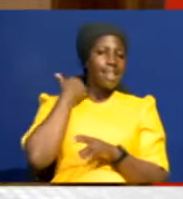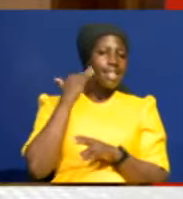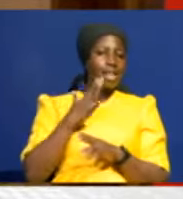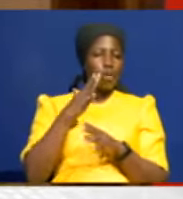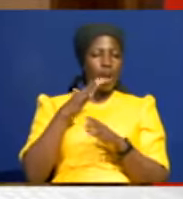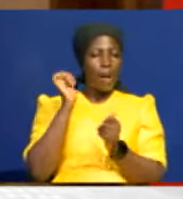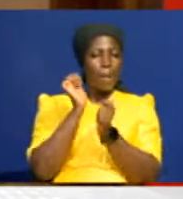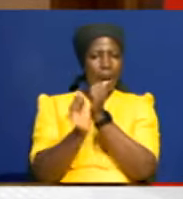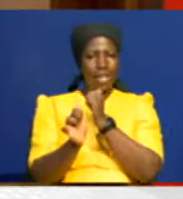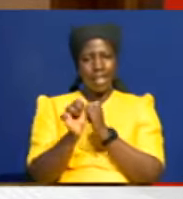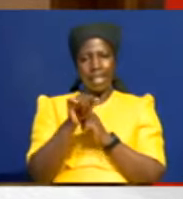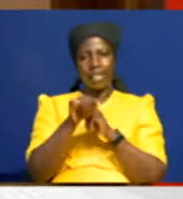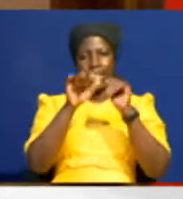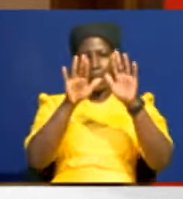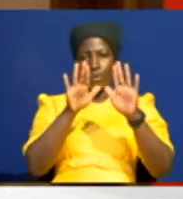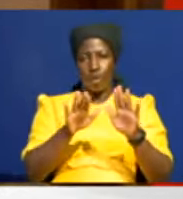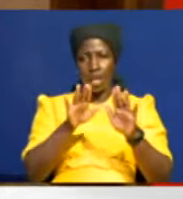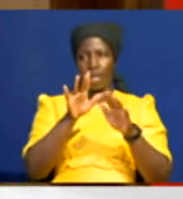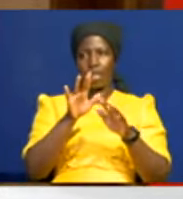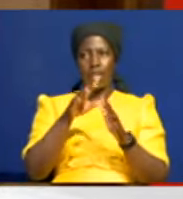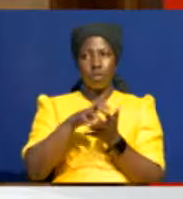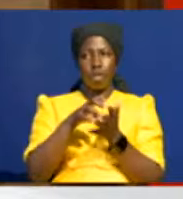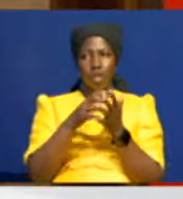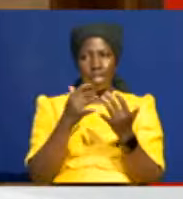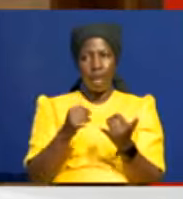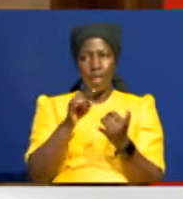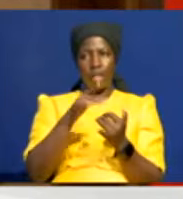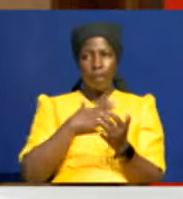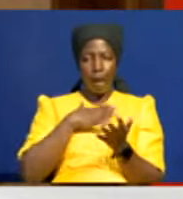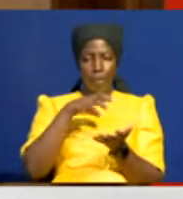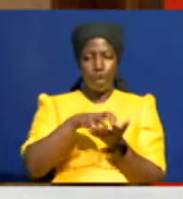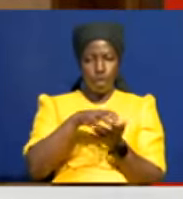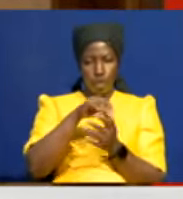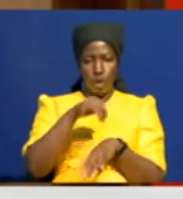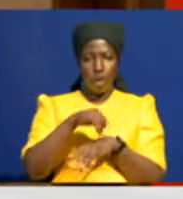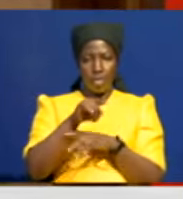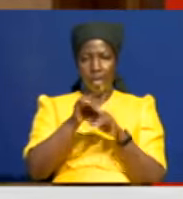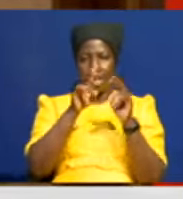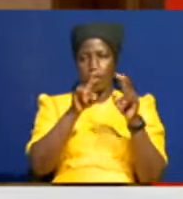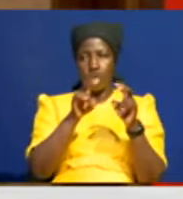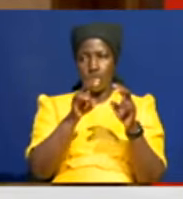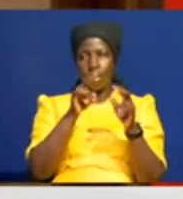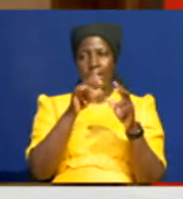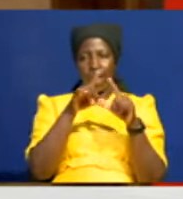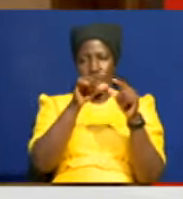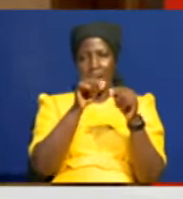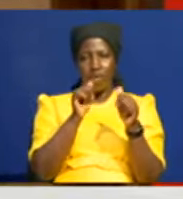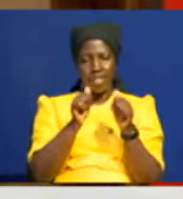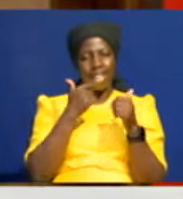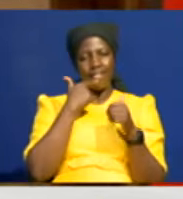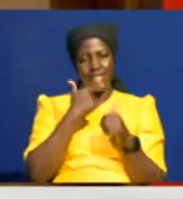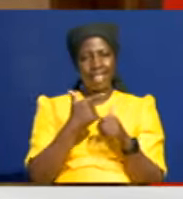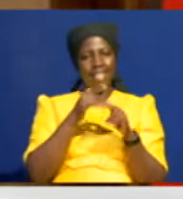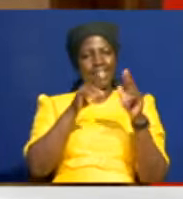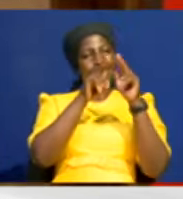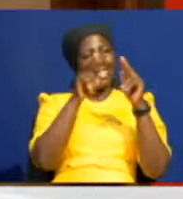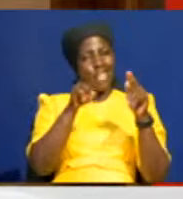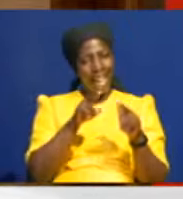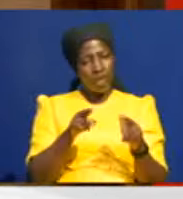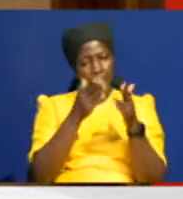fundamental question right now, and this is my position on this issue. This is my position that I have presented everywhere internationally since the beginning of this conflict. And in